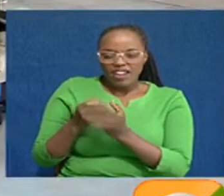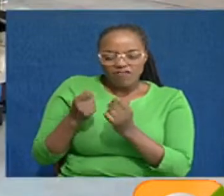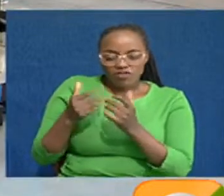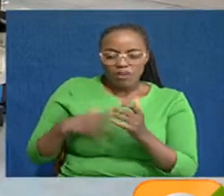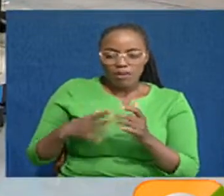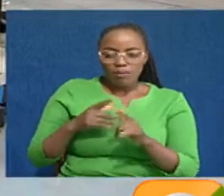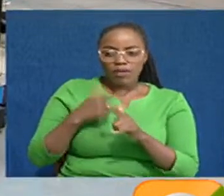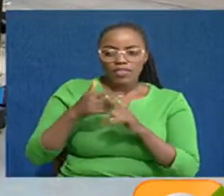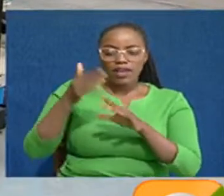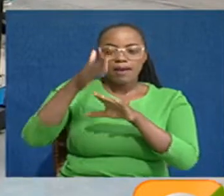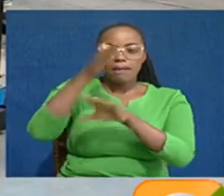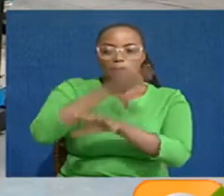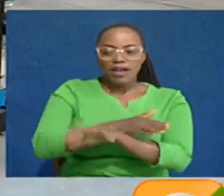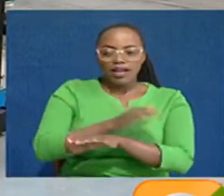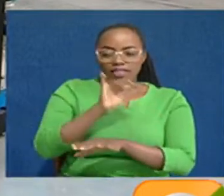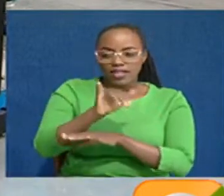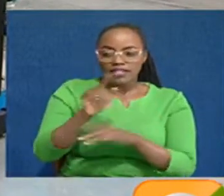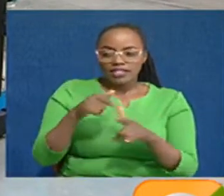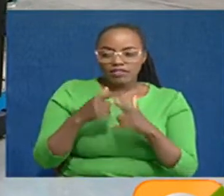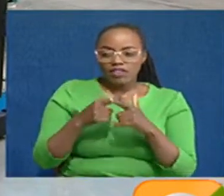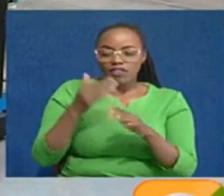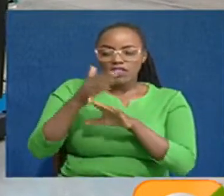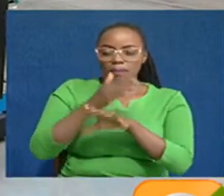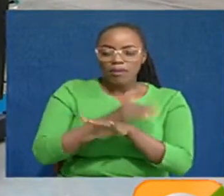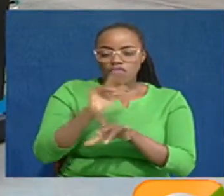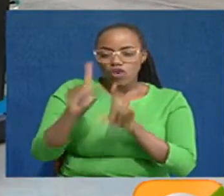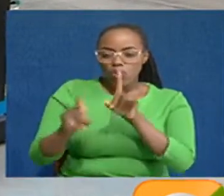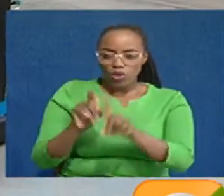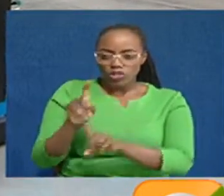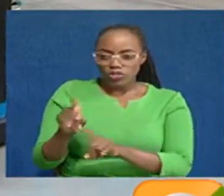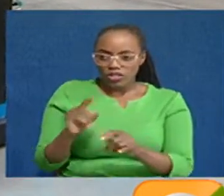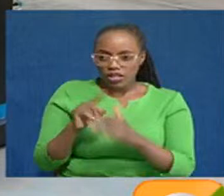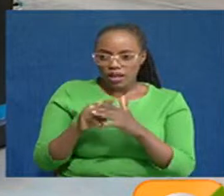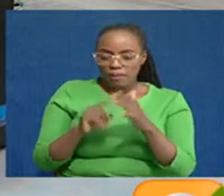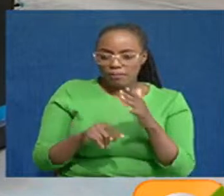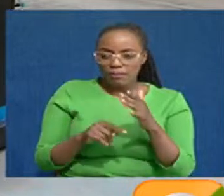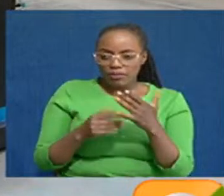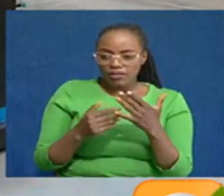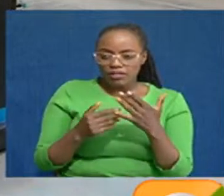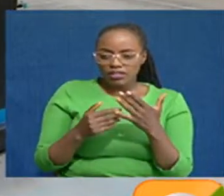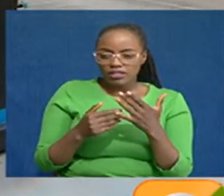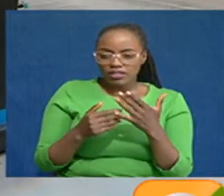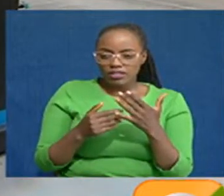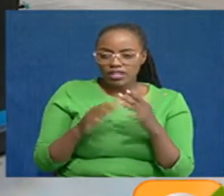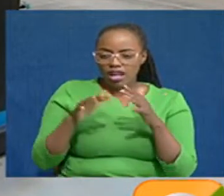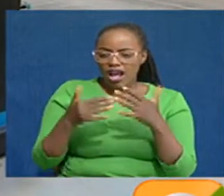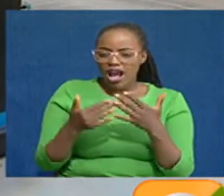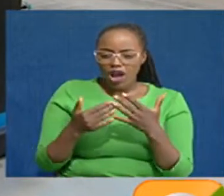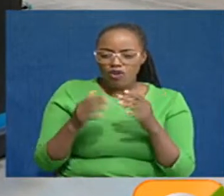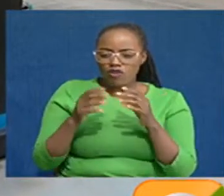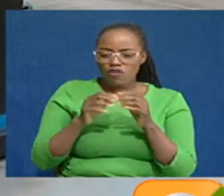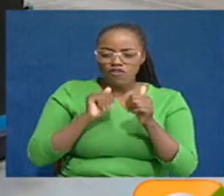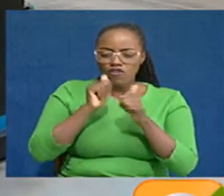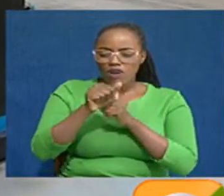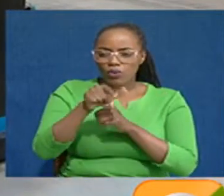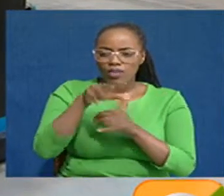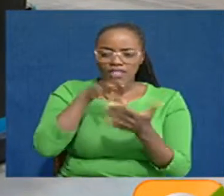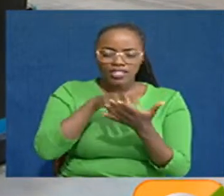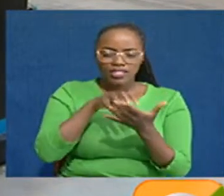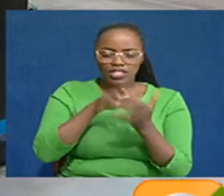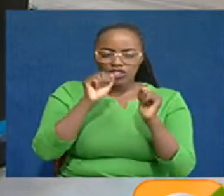go back to that initial question about how much longer can we go with the